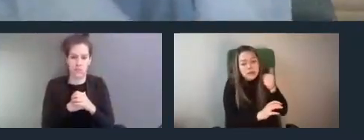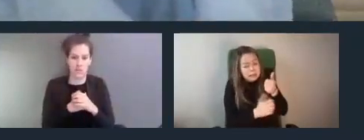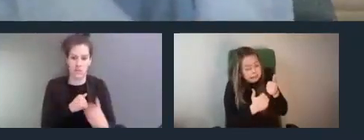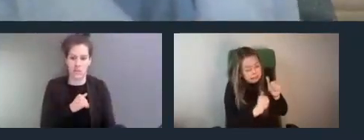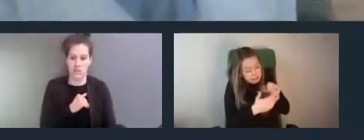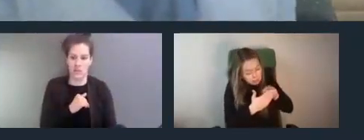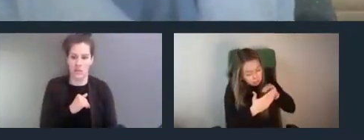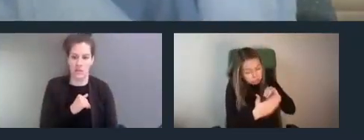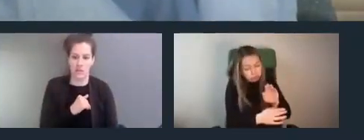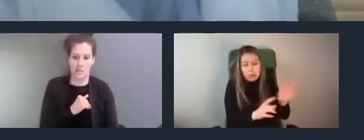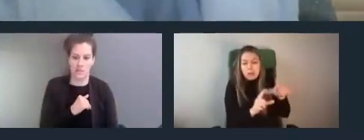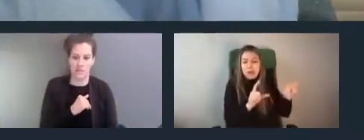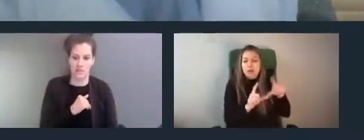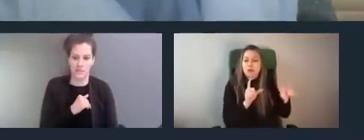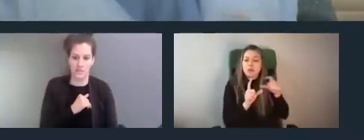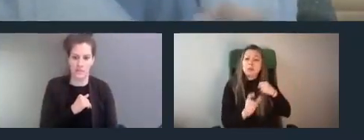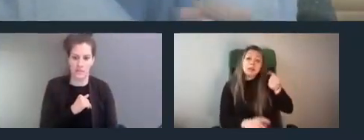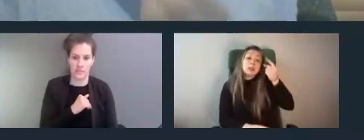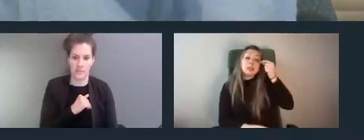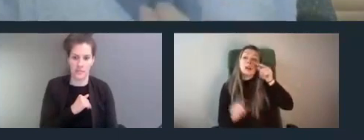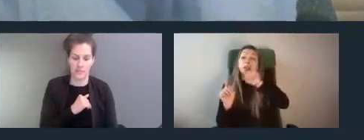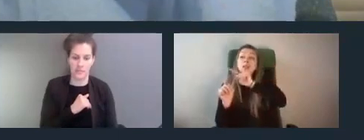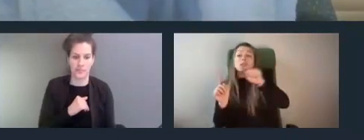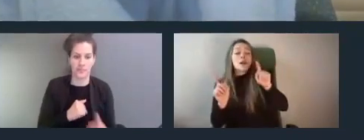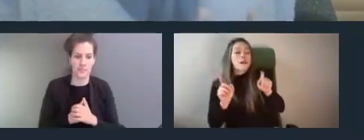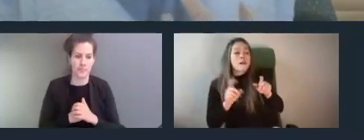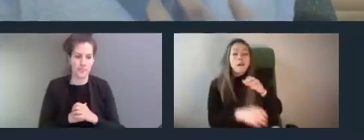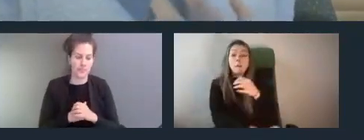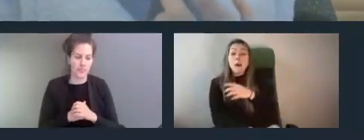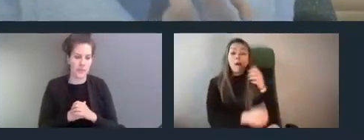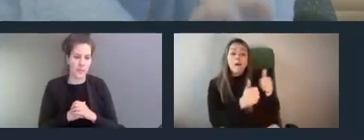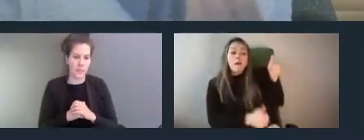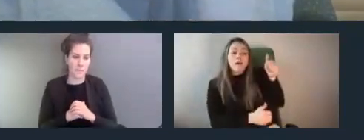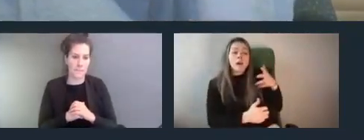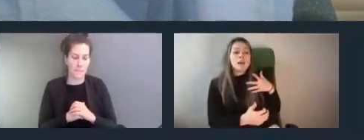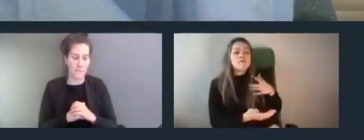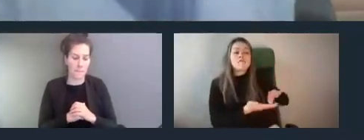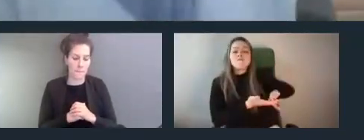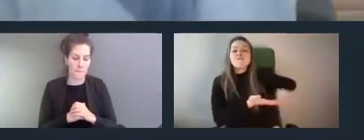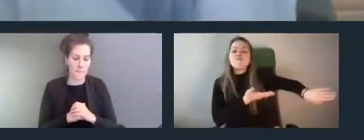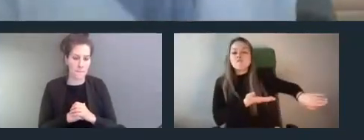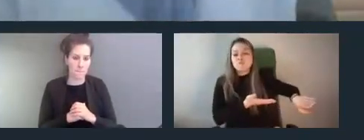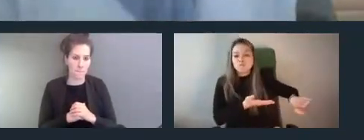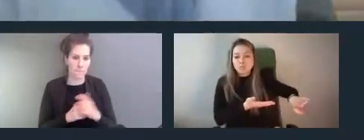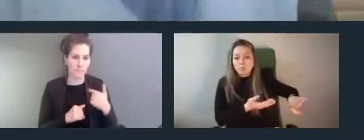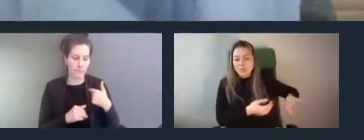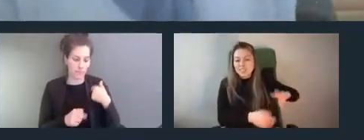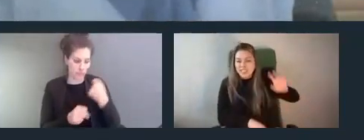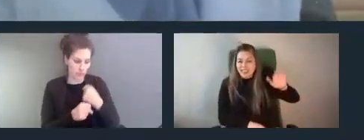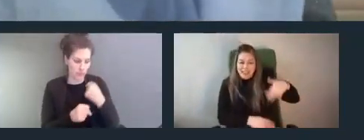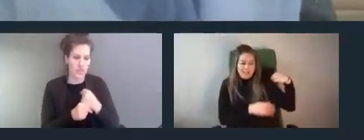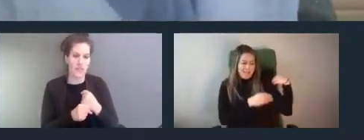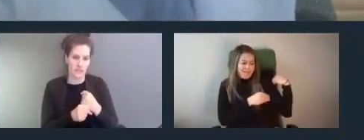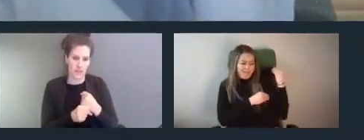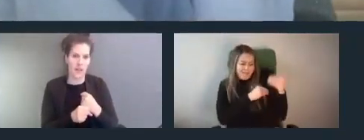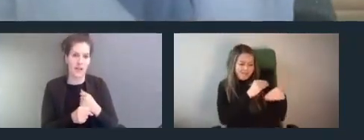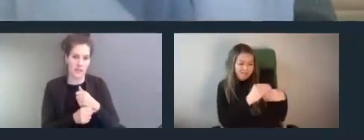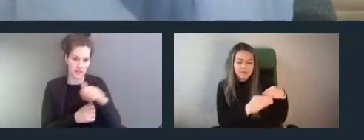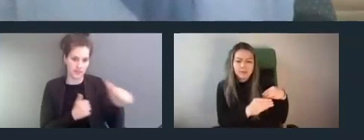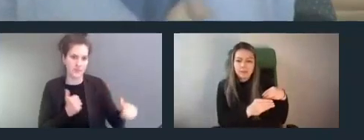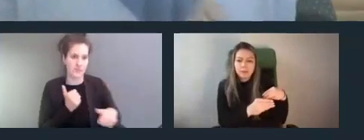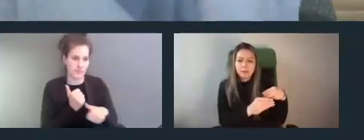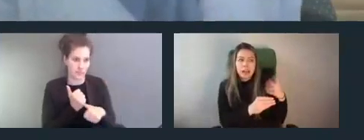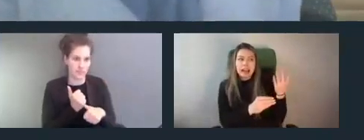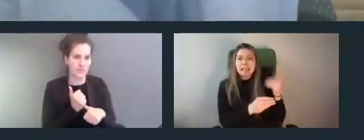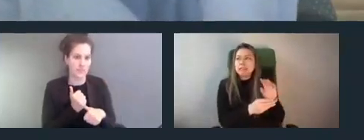intentionally erased. And that kind of atrocity, that kind of legacy, cannot be forgotten.